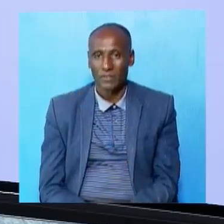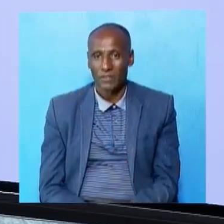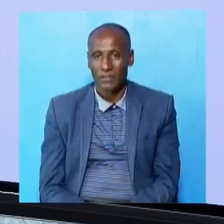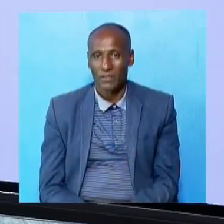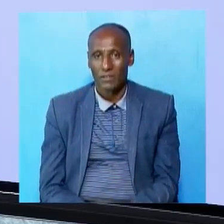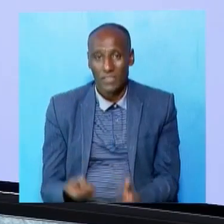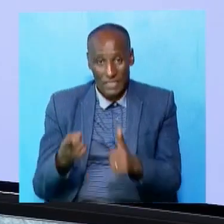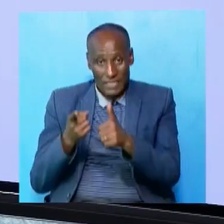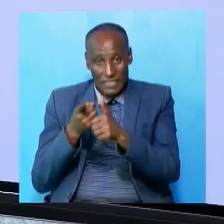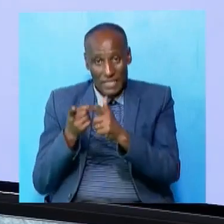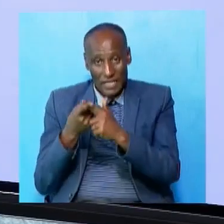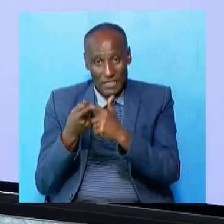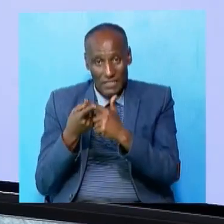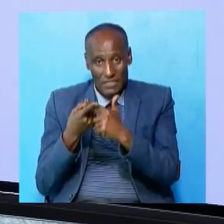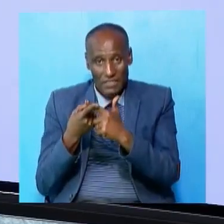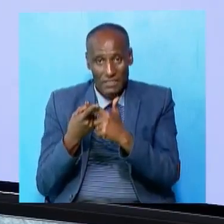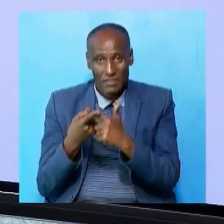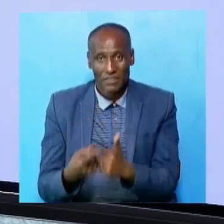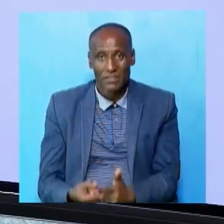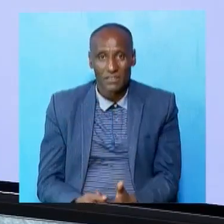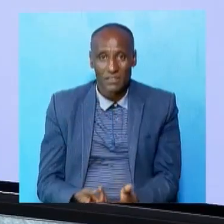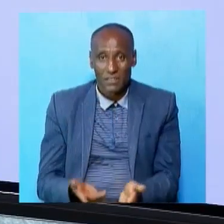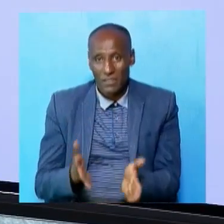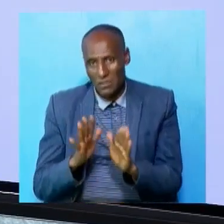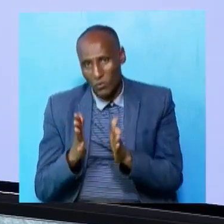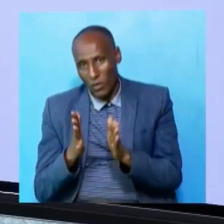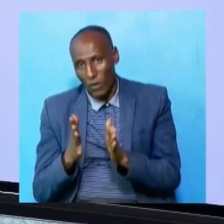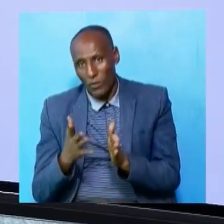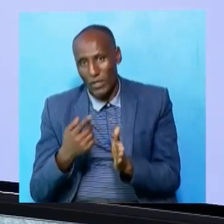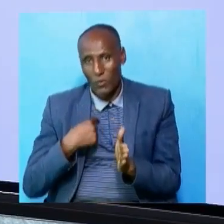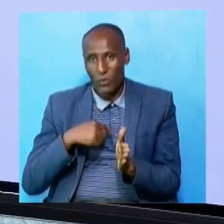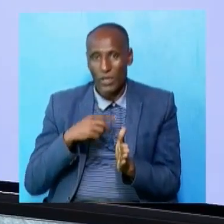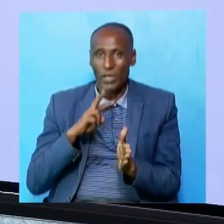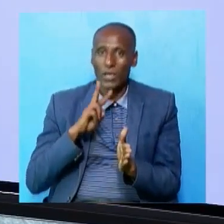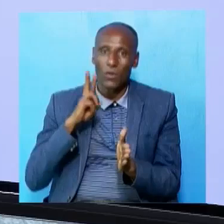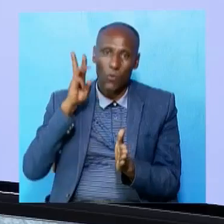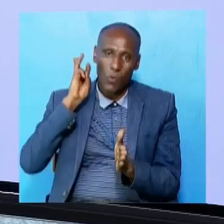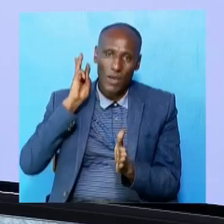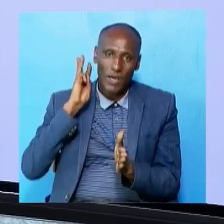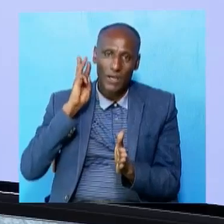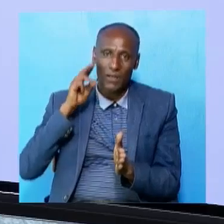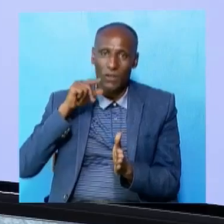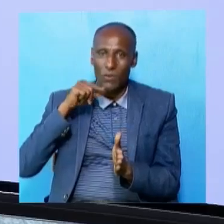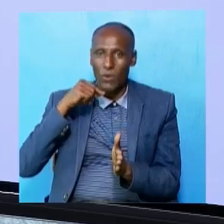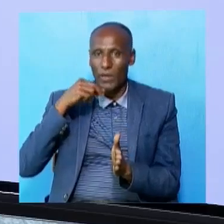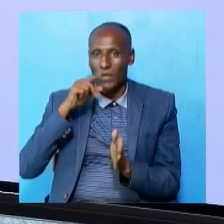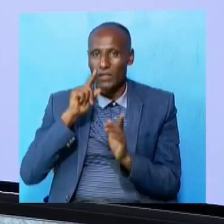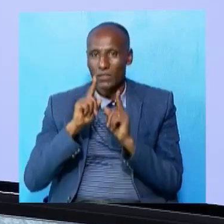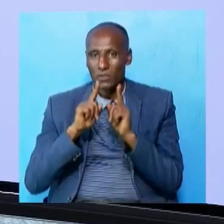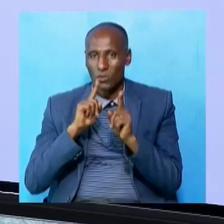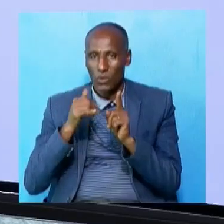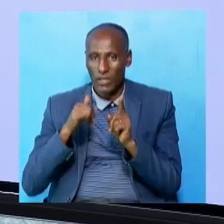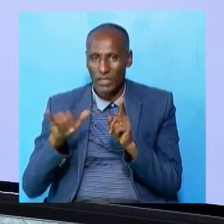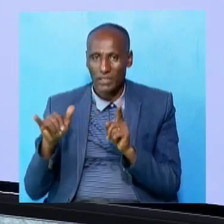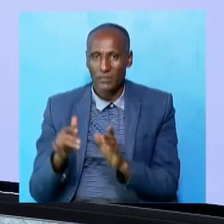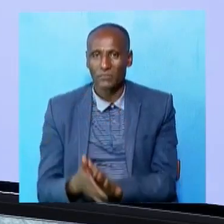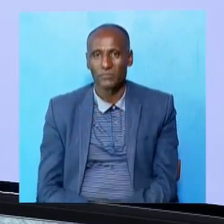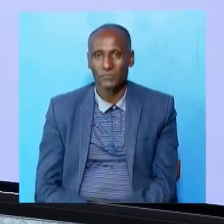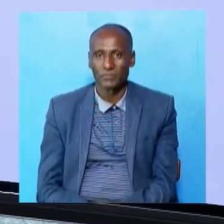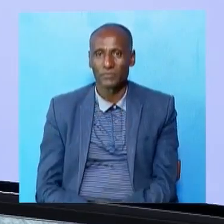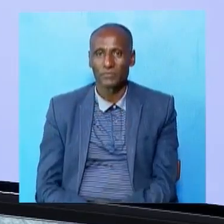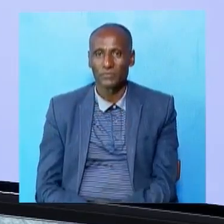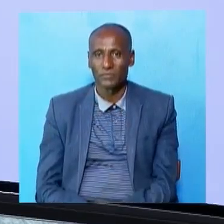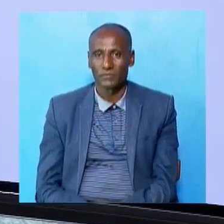Let's see the second one. While we were talking, look, While we were talking, we